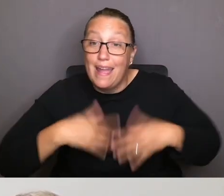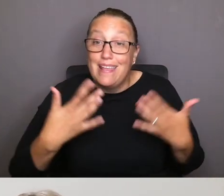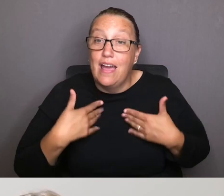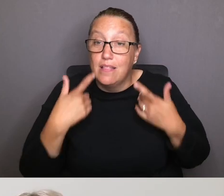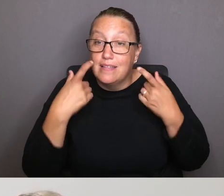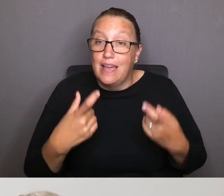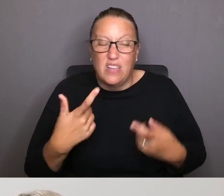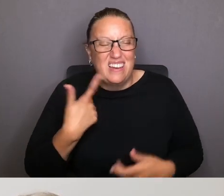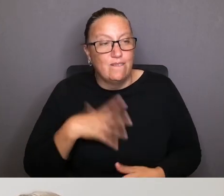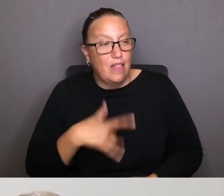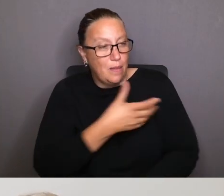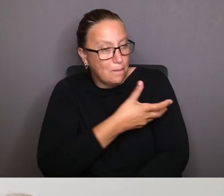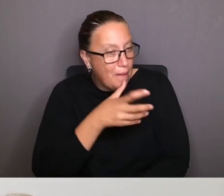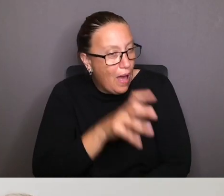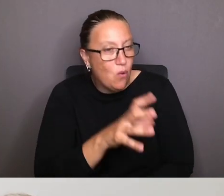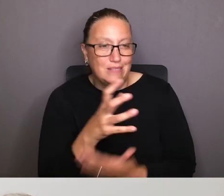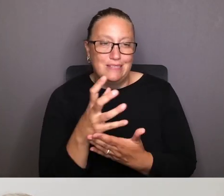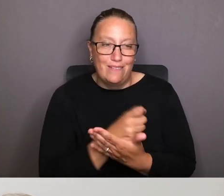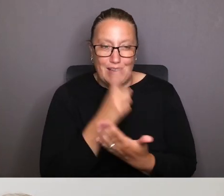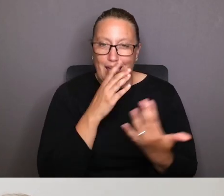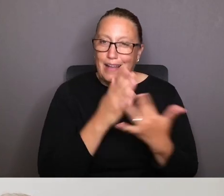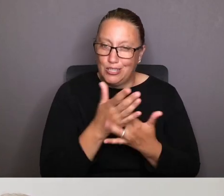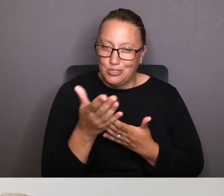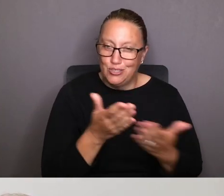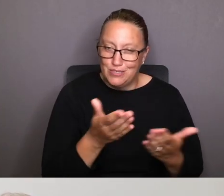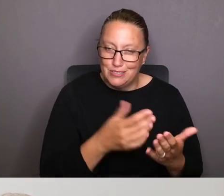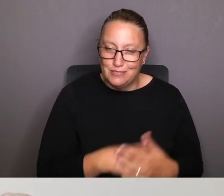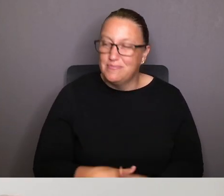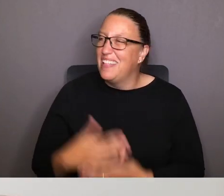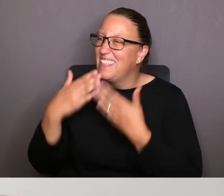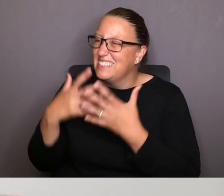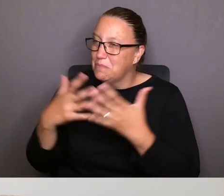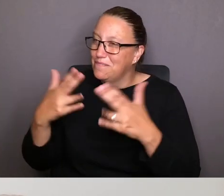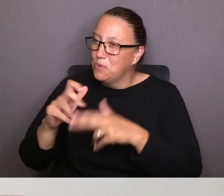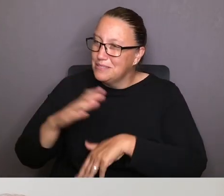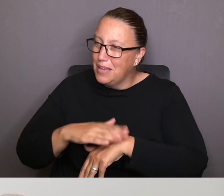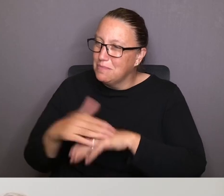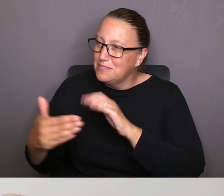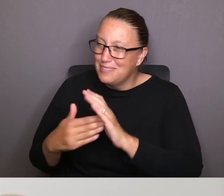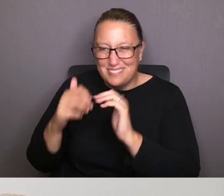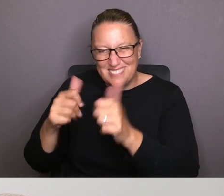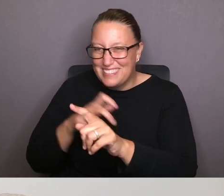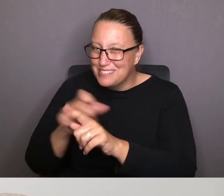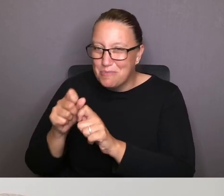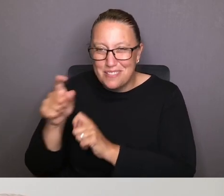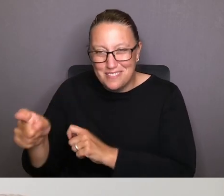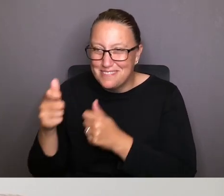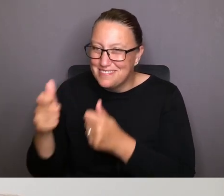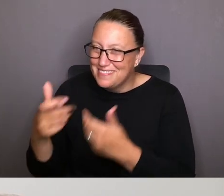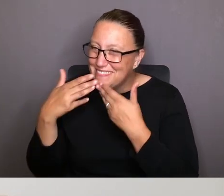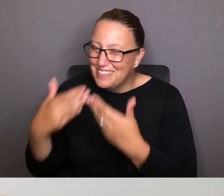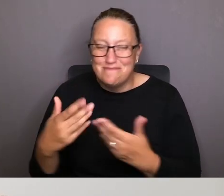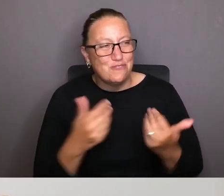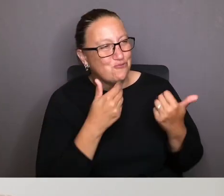services, supports and healthcare in that space. Thank you so much for your time today, Heather. It's always great catching up with you. It's great to be